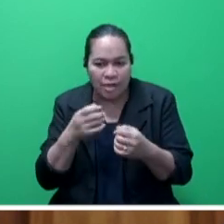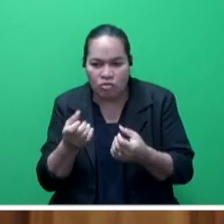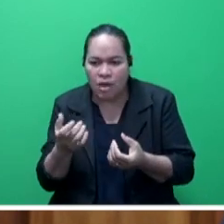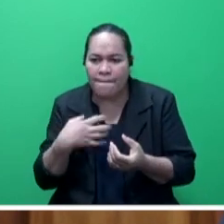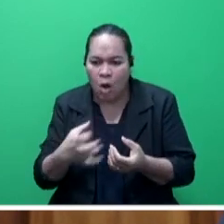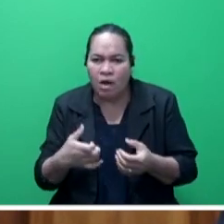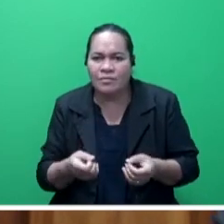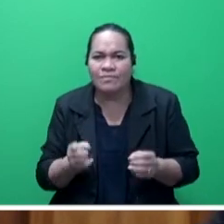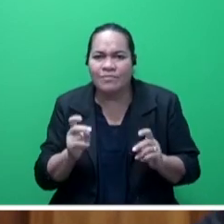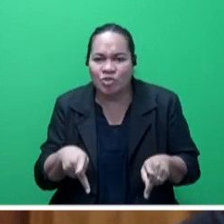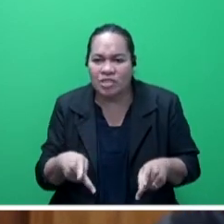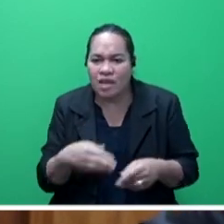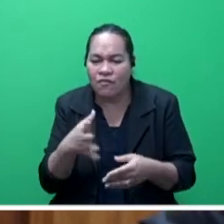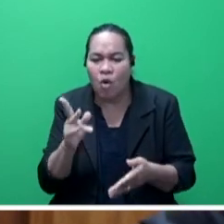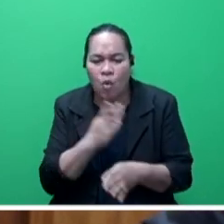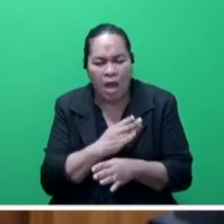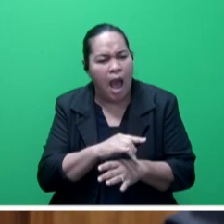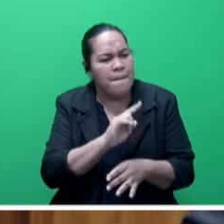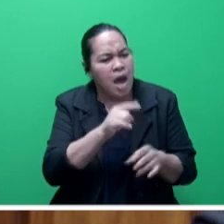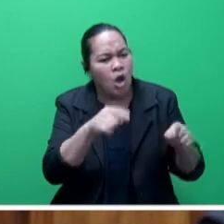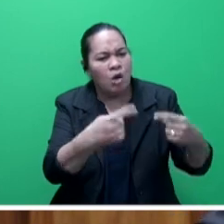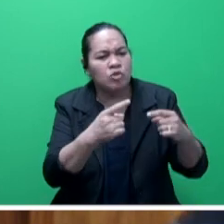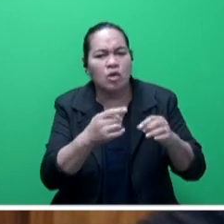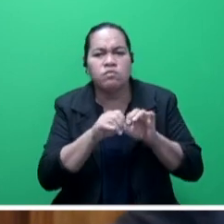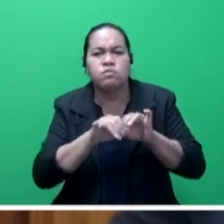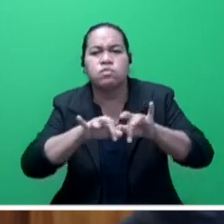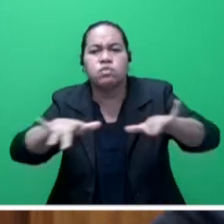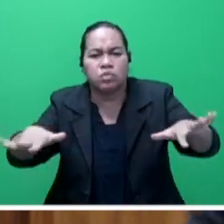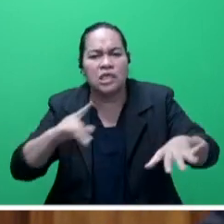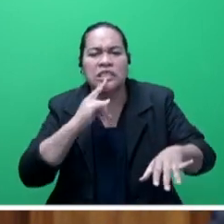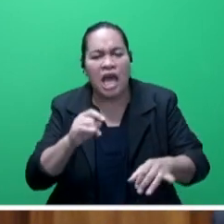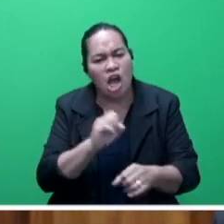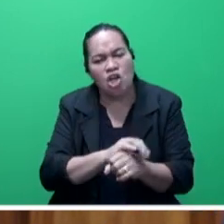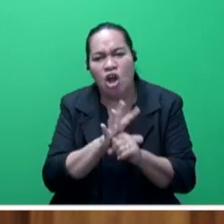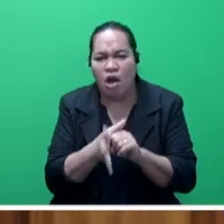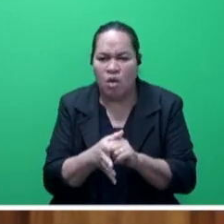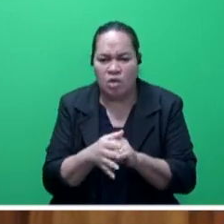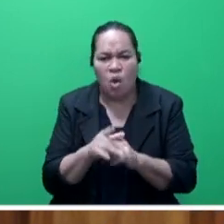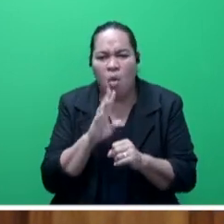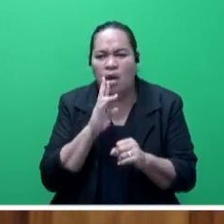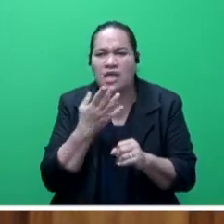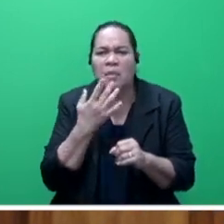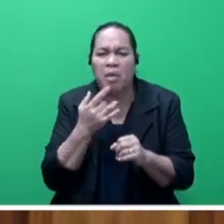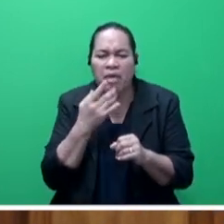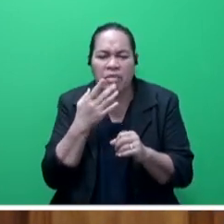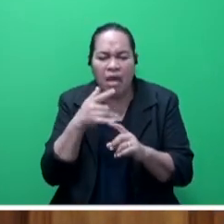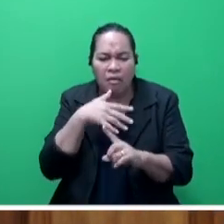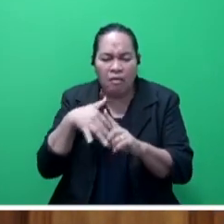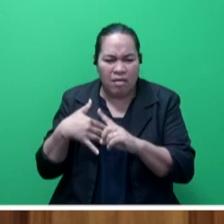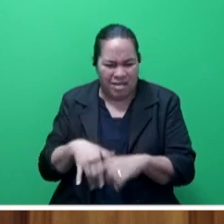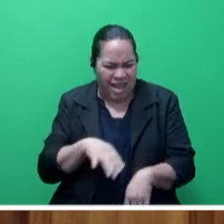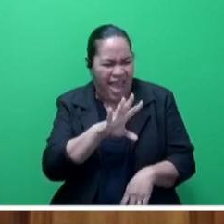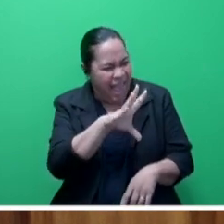the opposition was out convincing the public that COVID-19 was a conspiracy, Honourable Speaker. Like everything that they